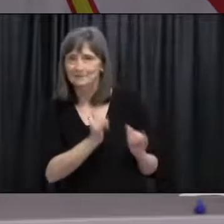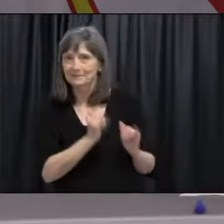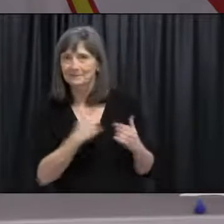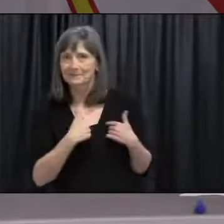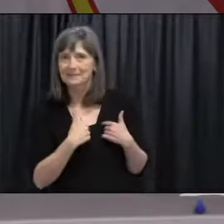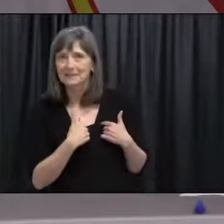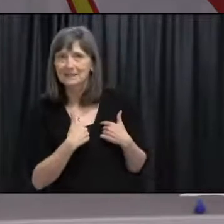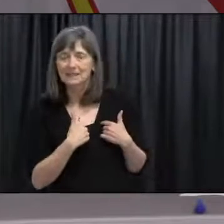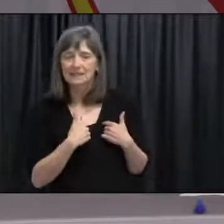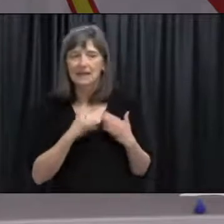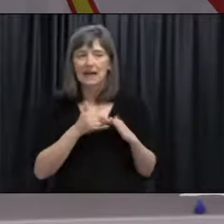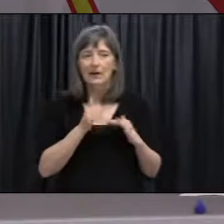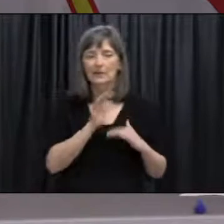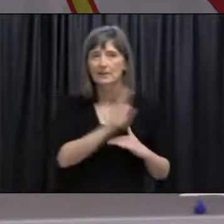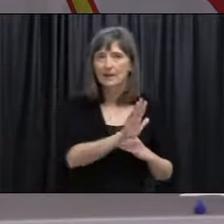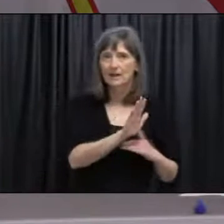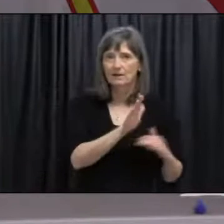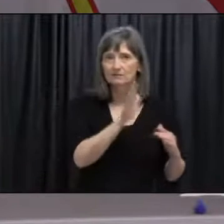terms of how that can impact